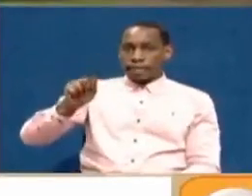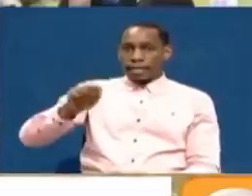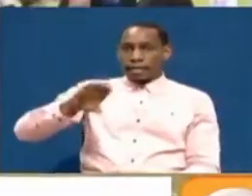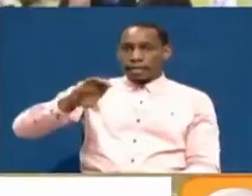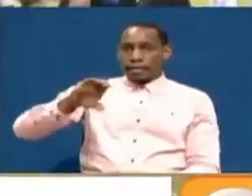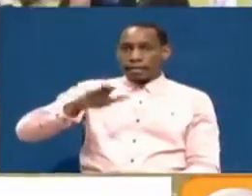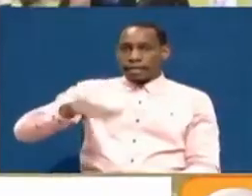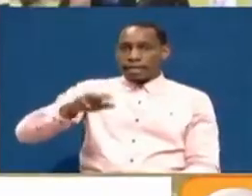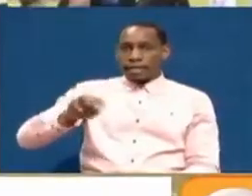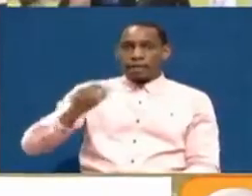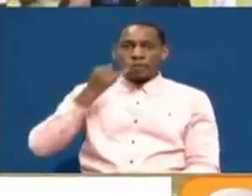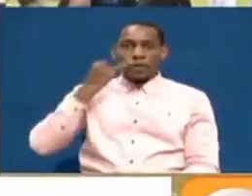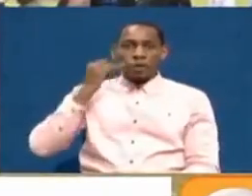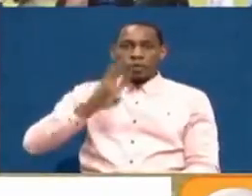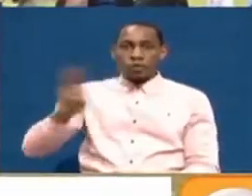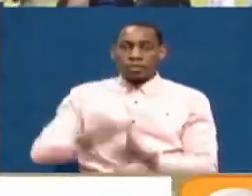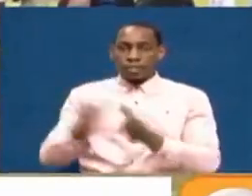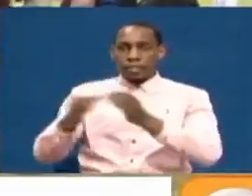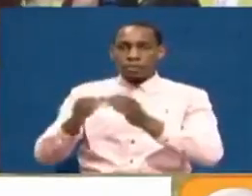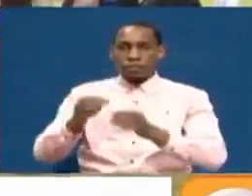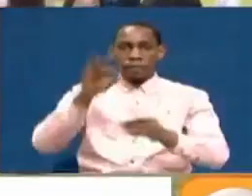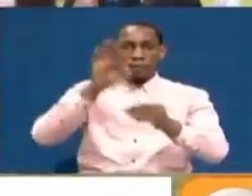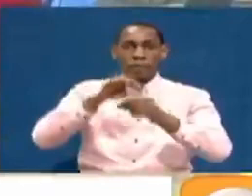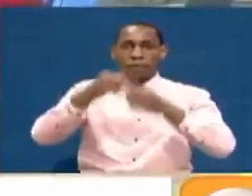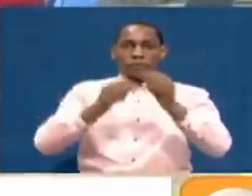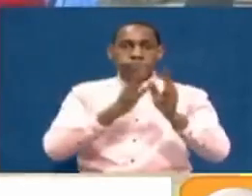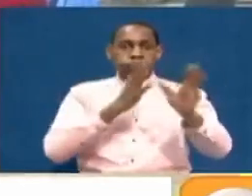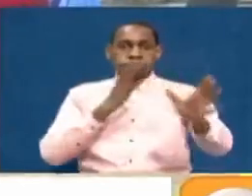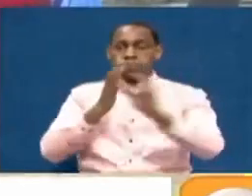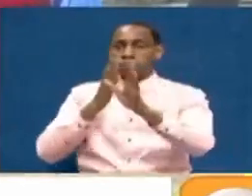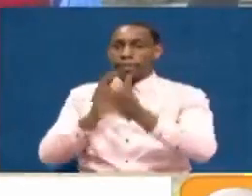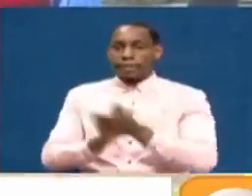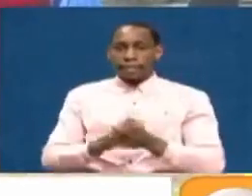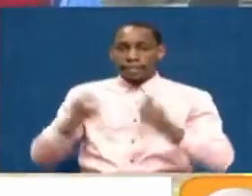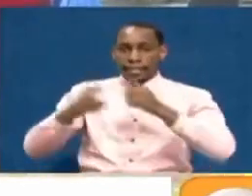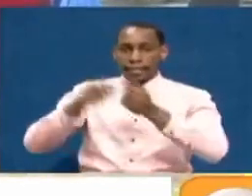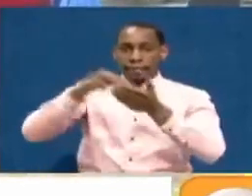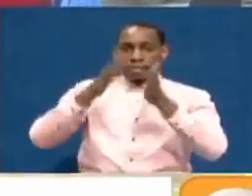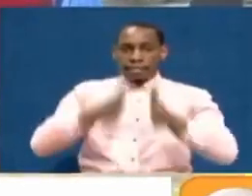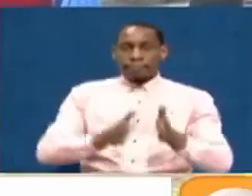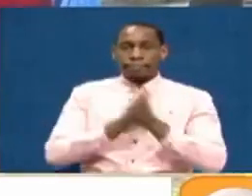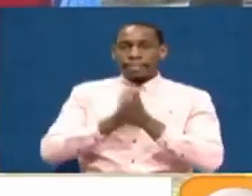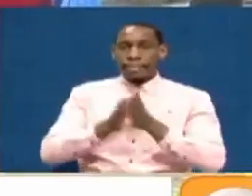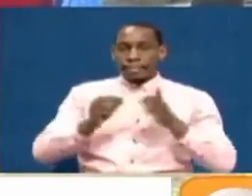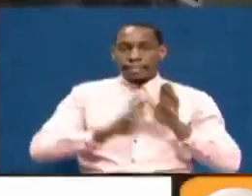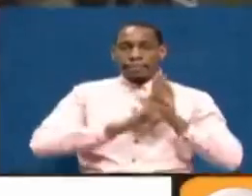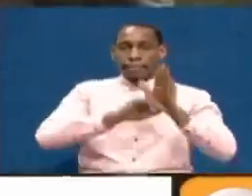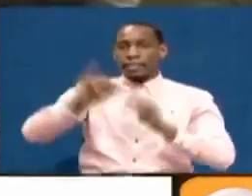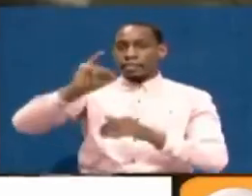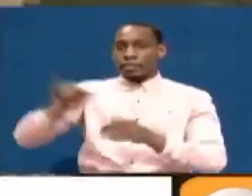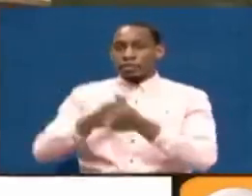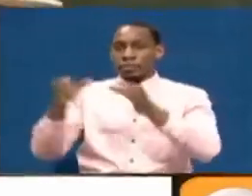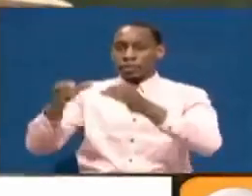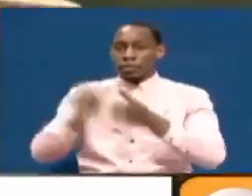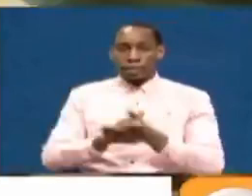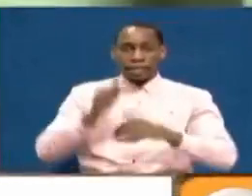West, the party primaries continued with long queues witnessed here. Seven aspirants interested in flying the Jubilee